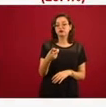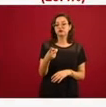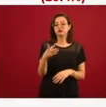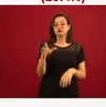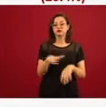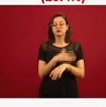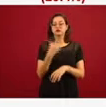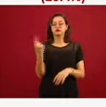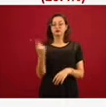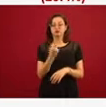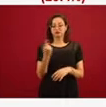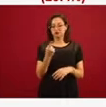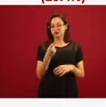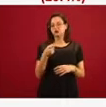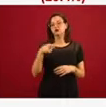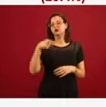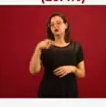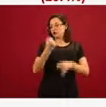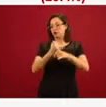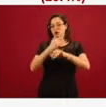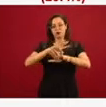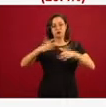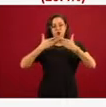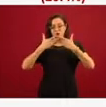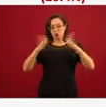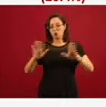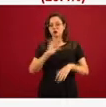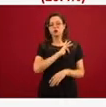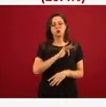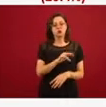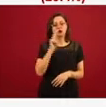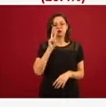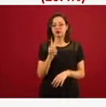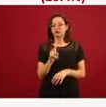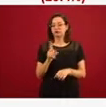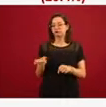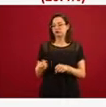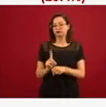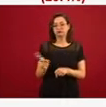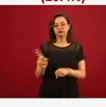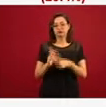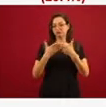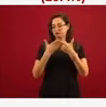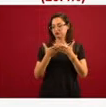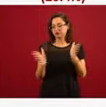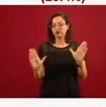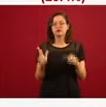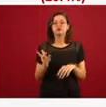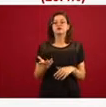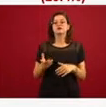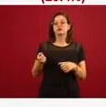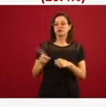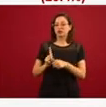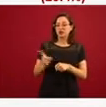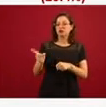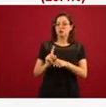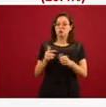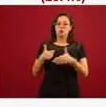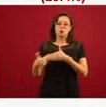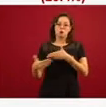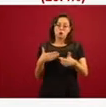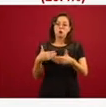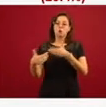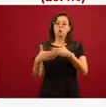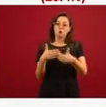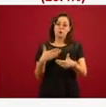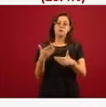to emphasize because this information is of public access. Anyone can access this information at any